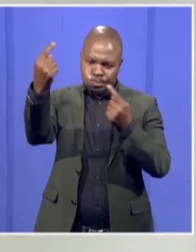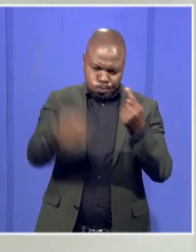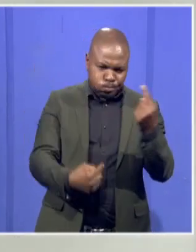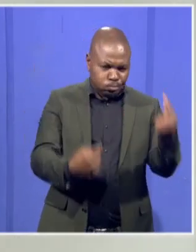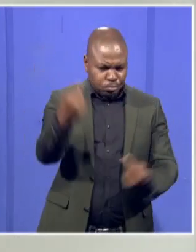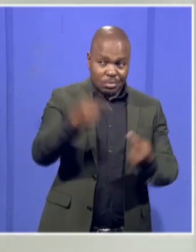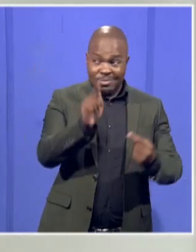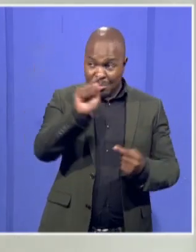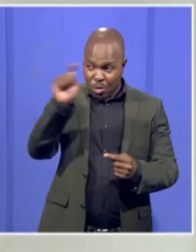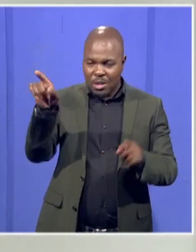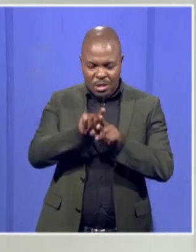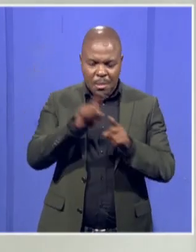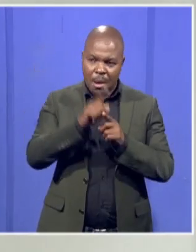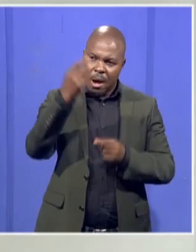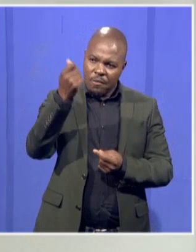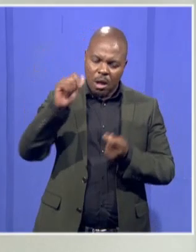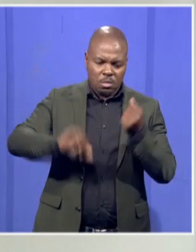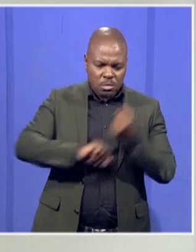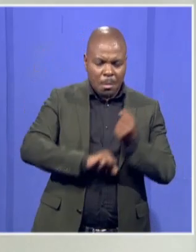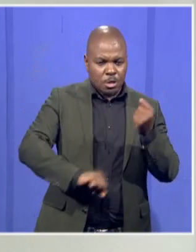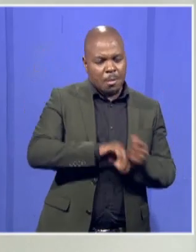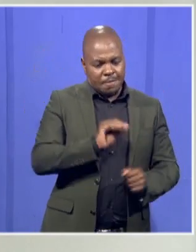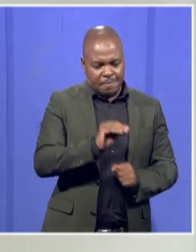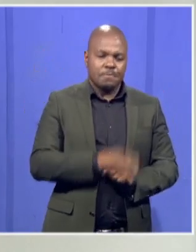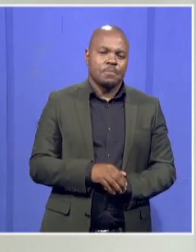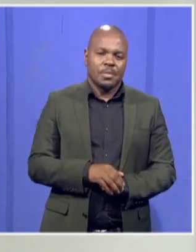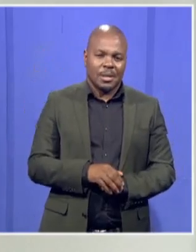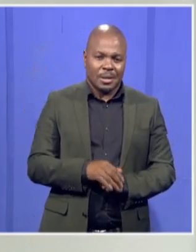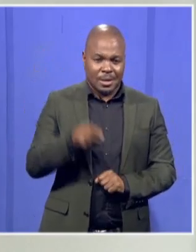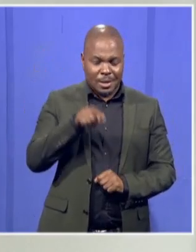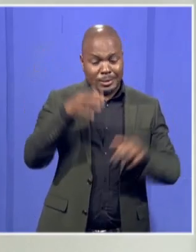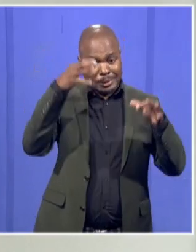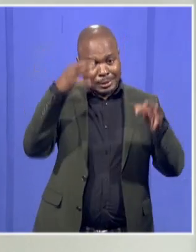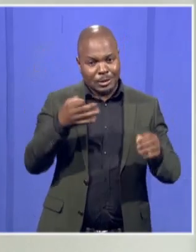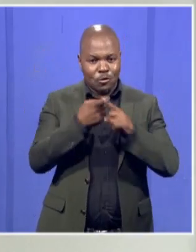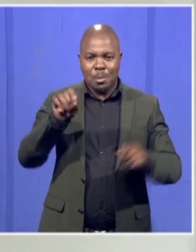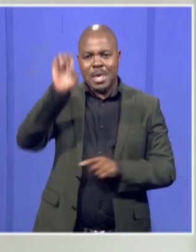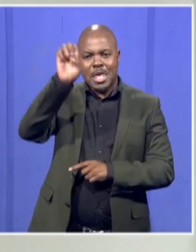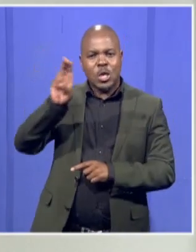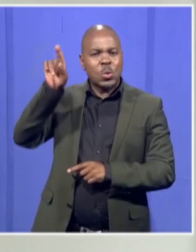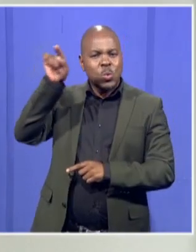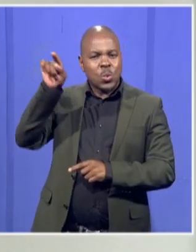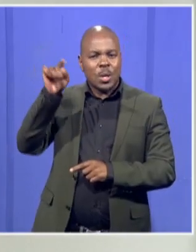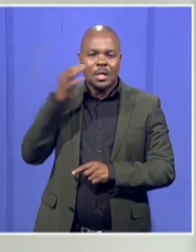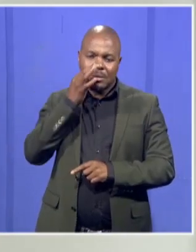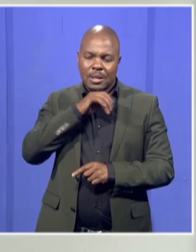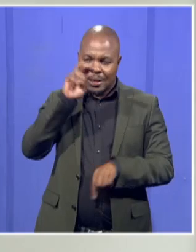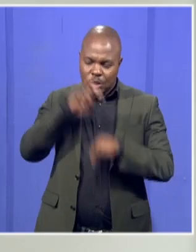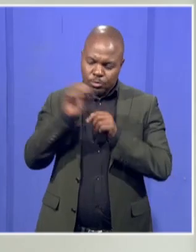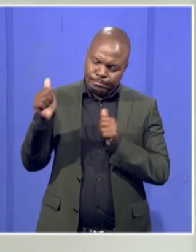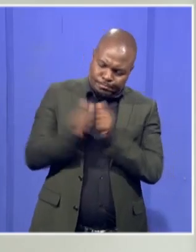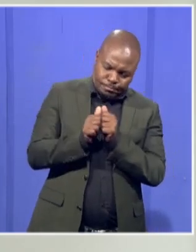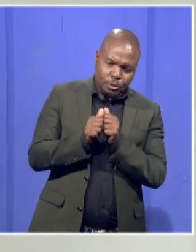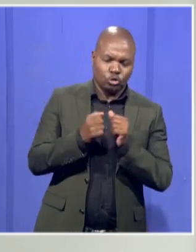have contributed, made financial contributions. I think there's been a decision taken in EU that they need to form strong partnership with